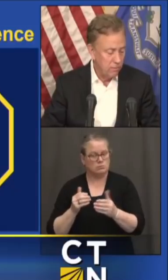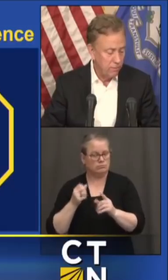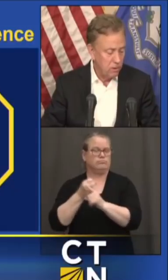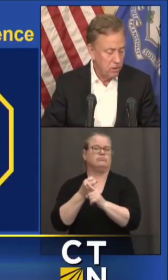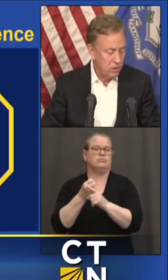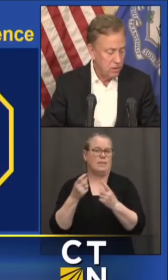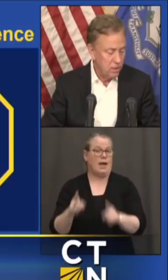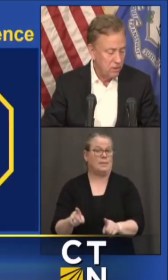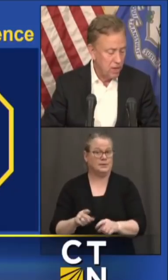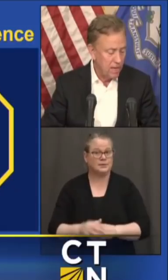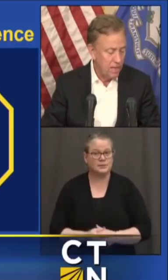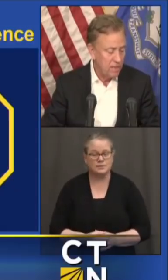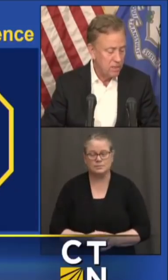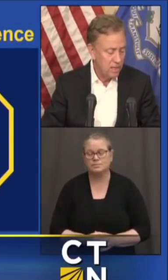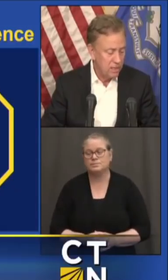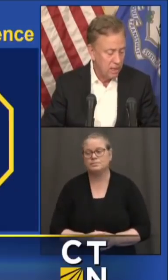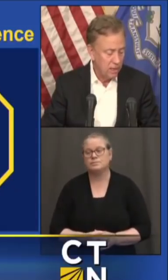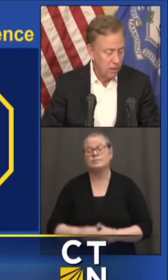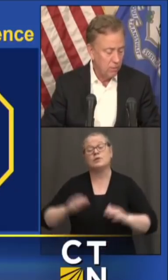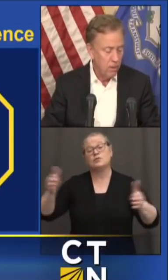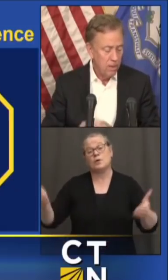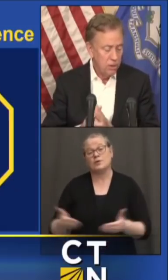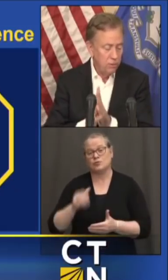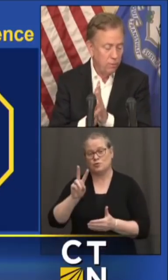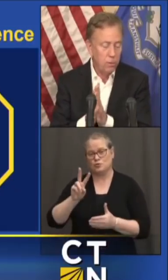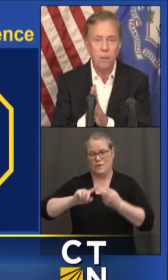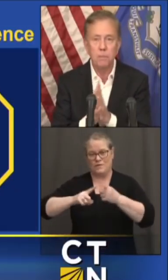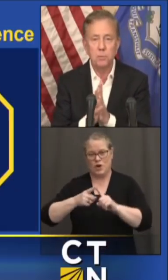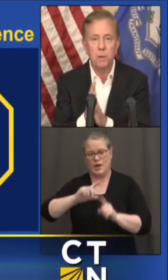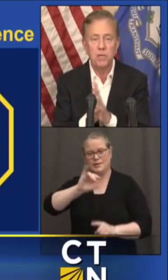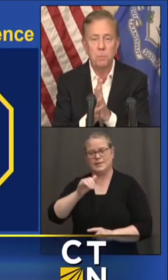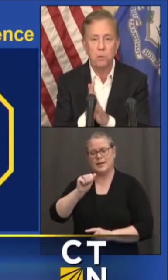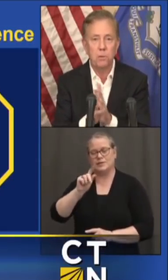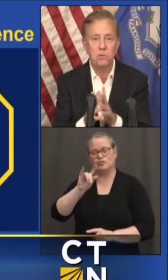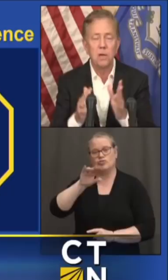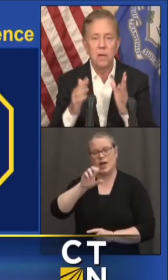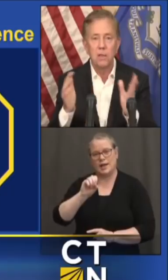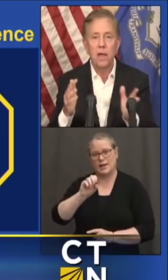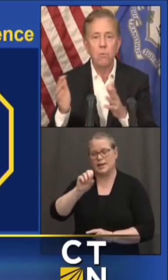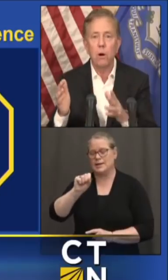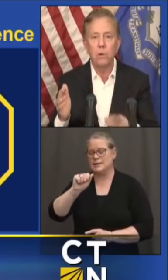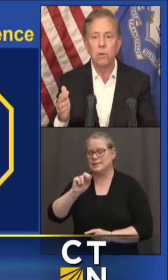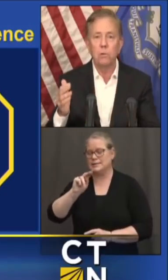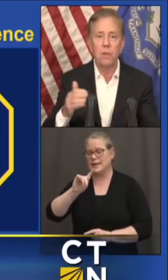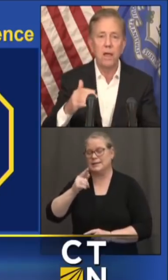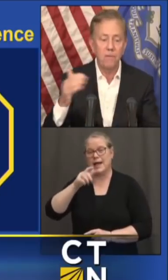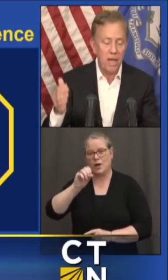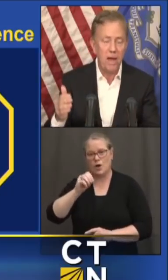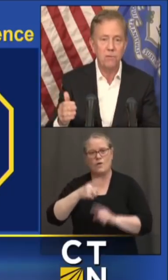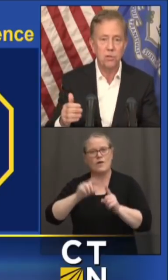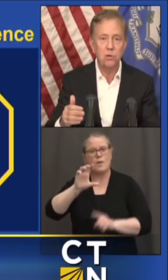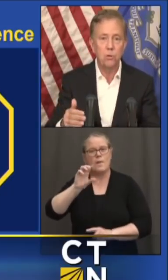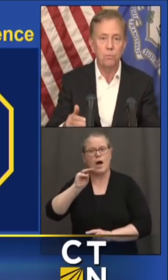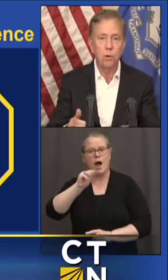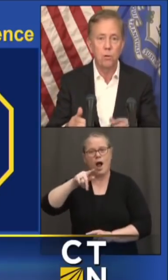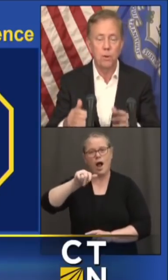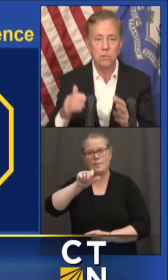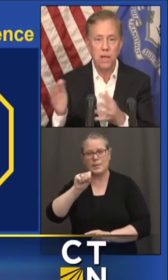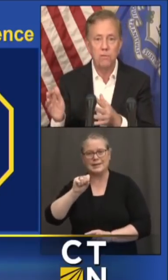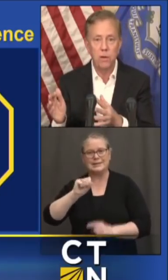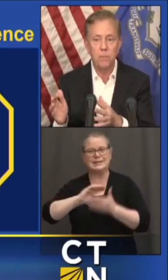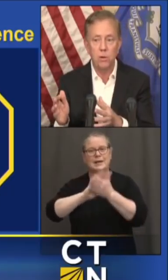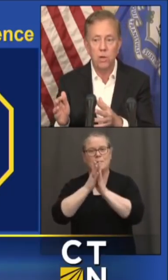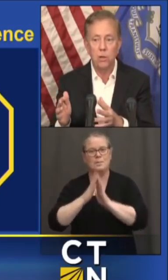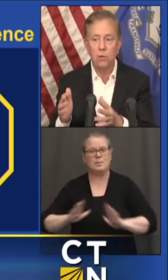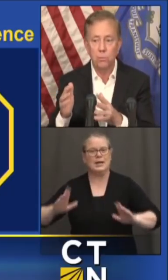friends. First is Jackie Santiago. She's from Compass Peace Builders. They work with youth. They have the after-school programs.